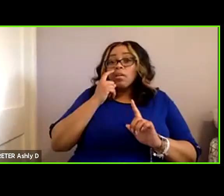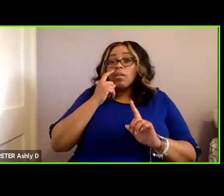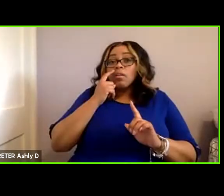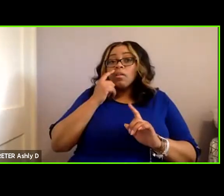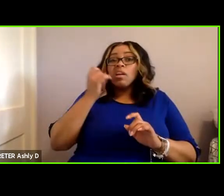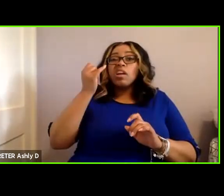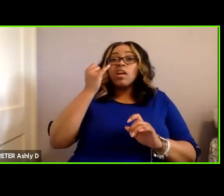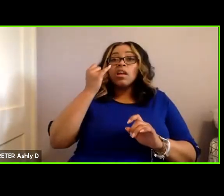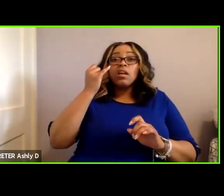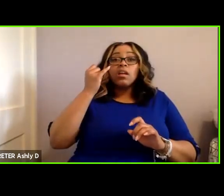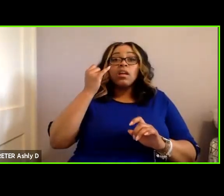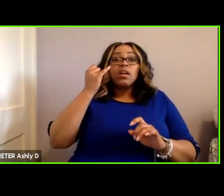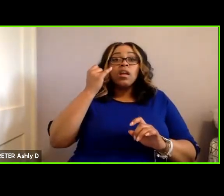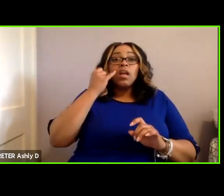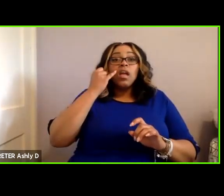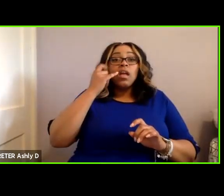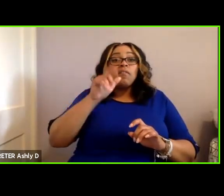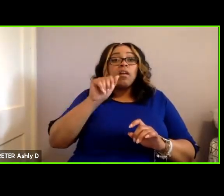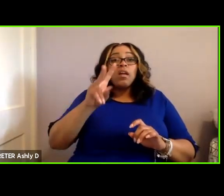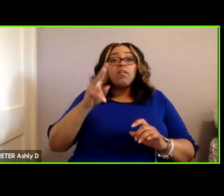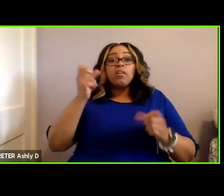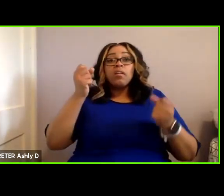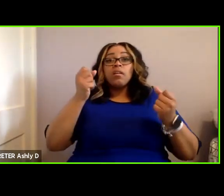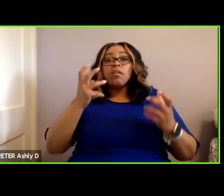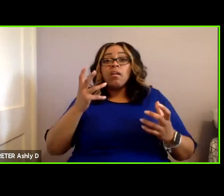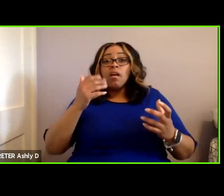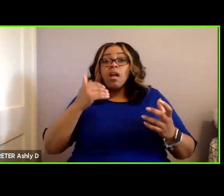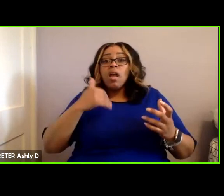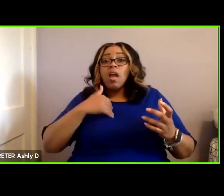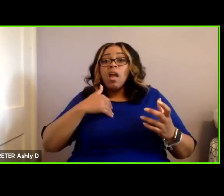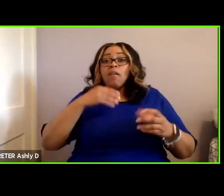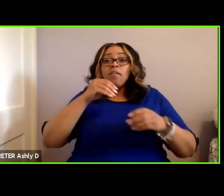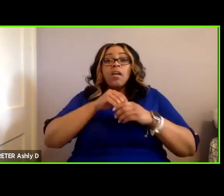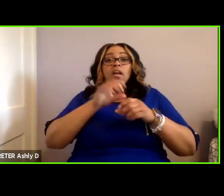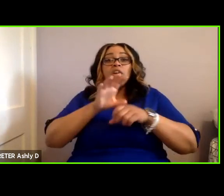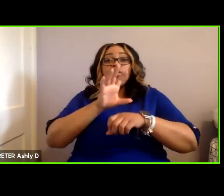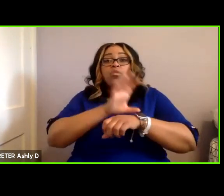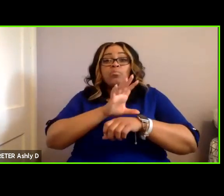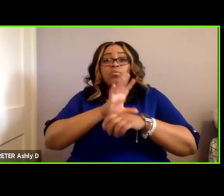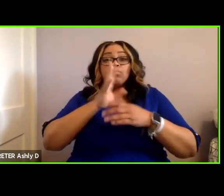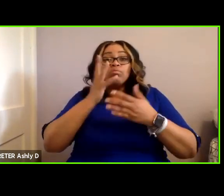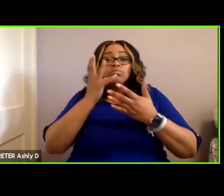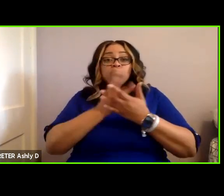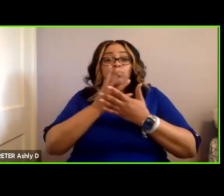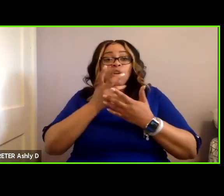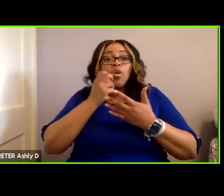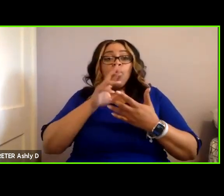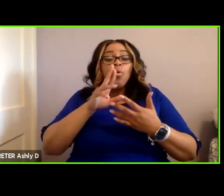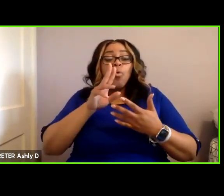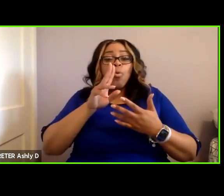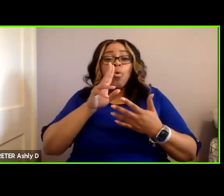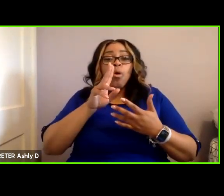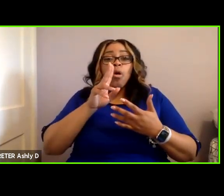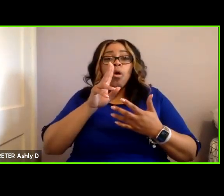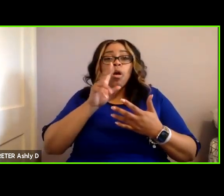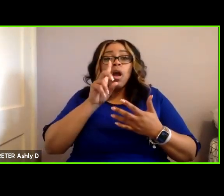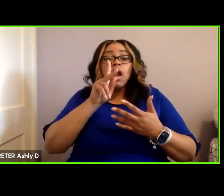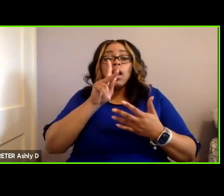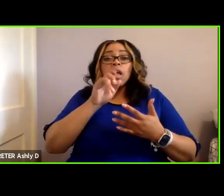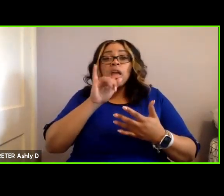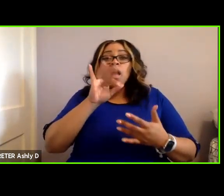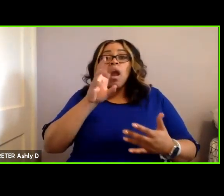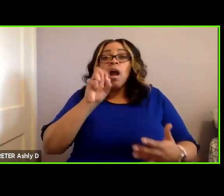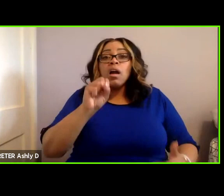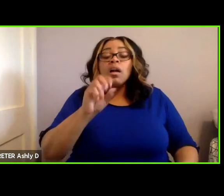if an autonomous vehicle has some sort of in-computer screen or kiosk, you talked